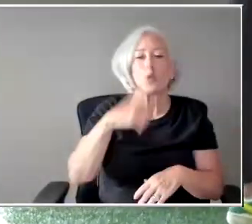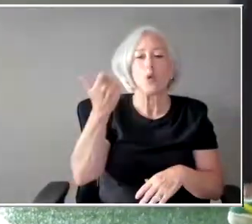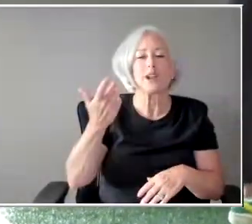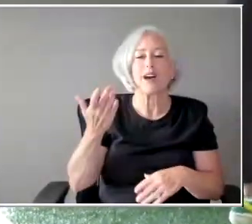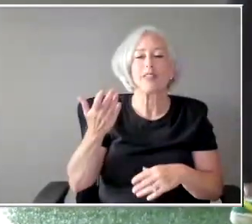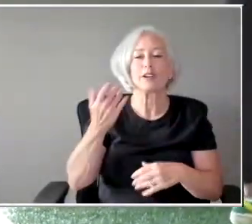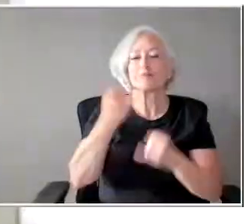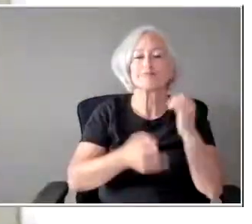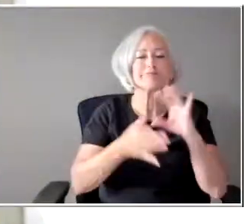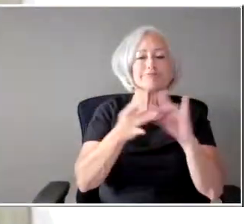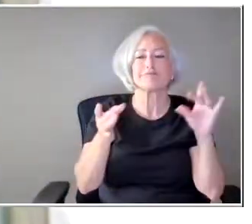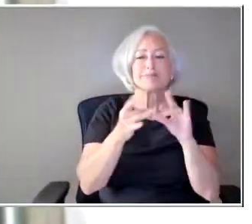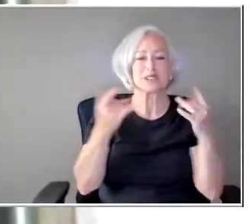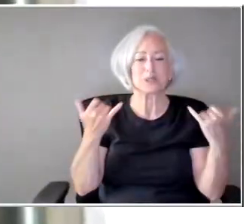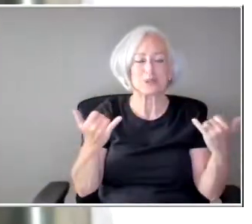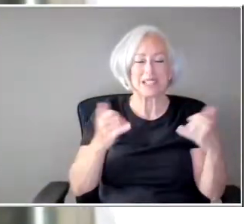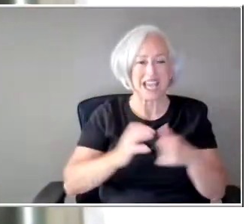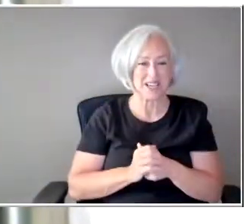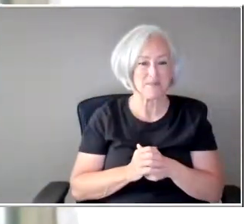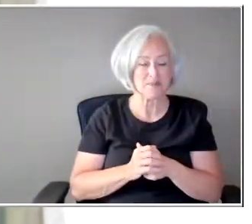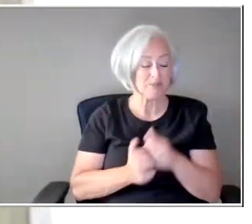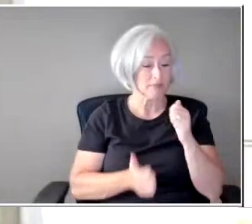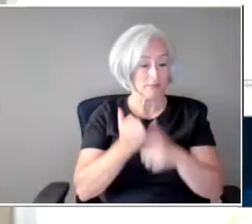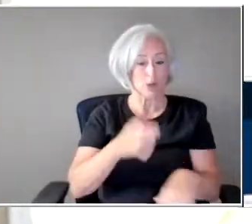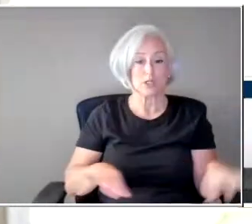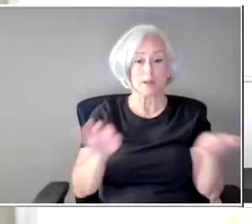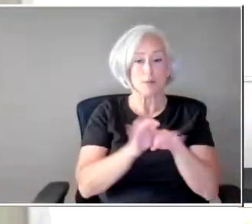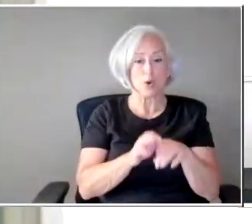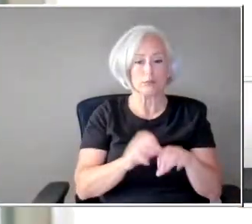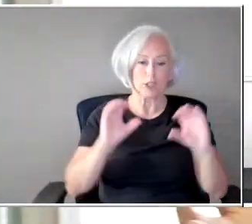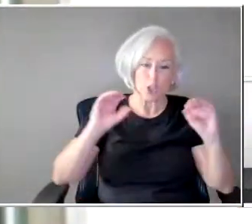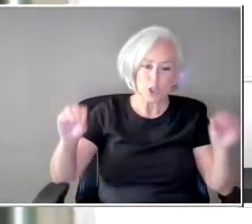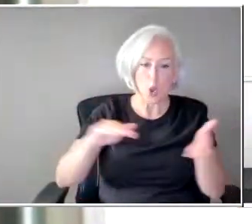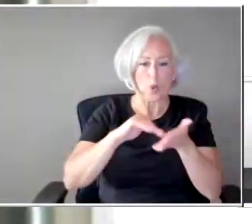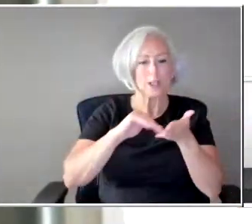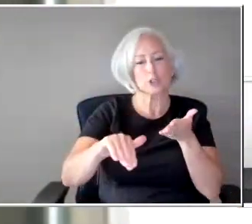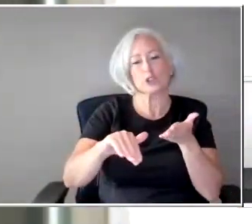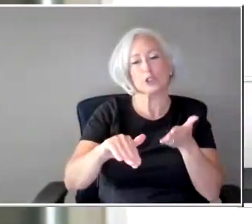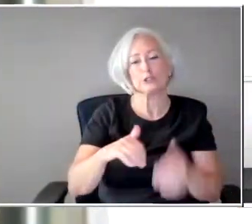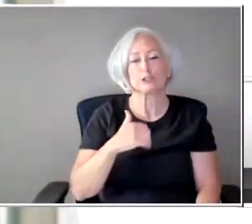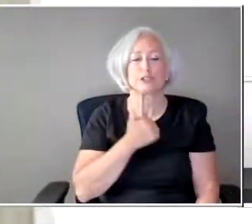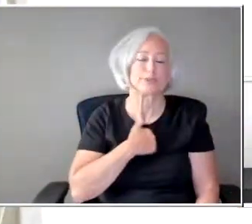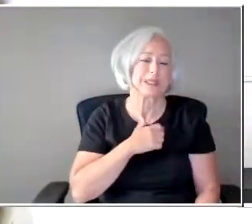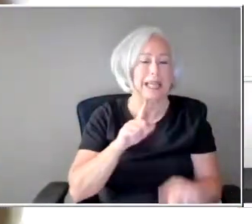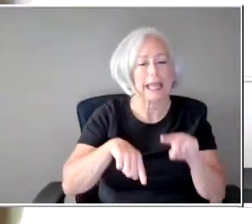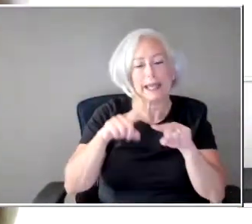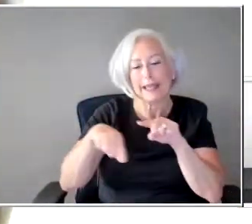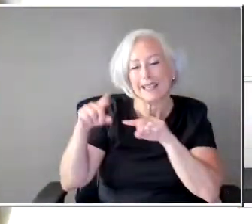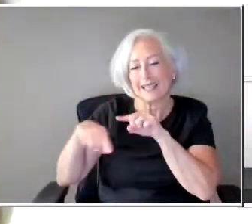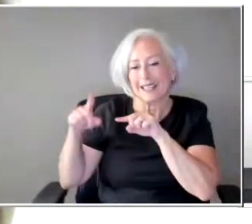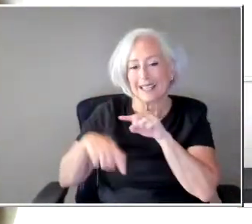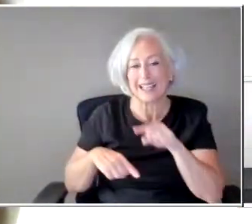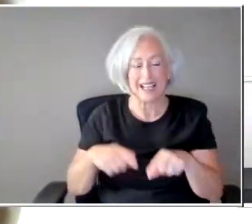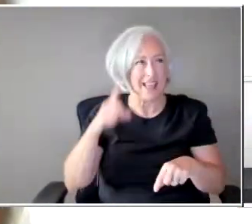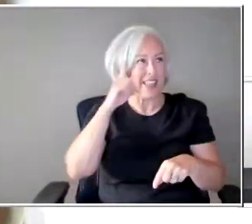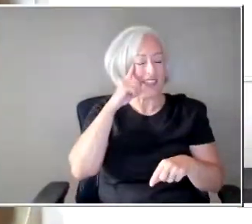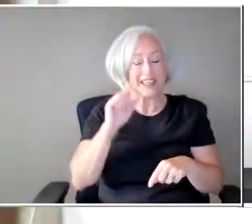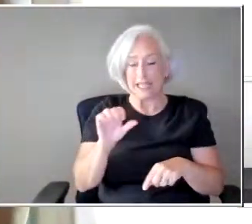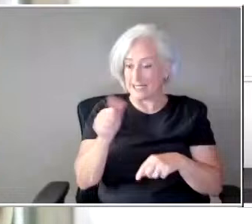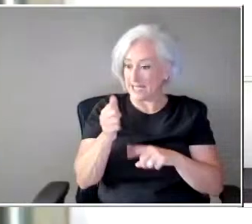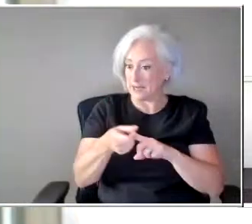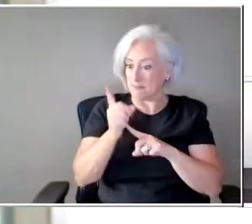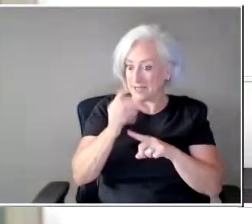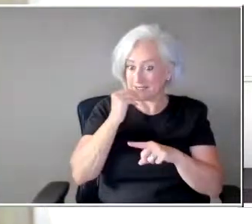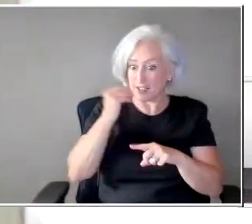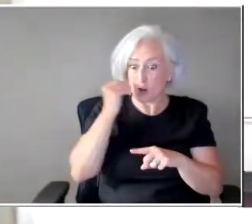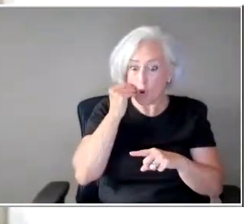today? The biggest thing is just to not make excuses. Again, some people think it's not going to be enough if I do 10 minutes at home. It really is. It's really a good place